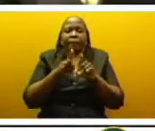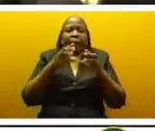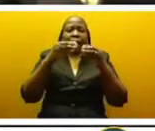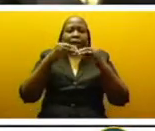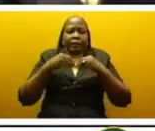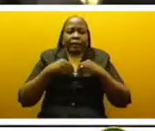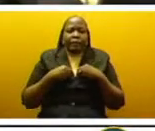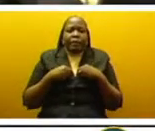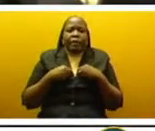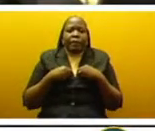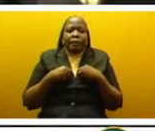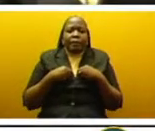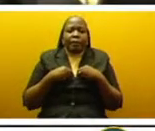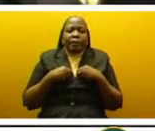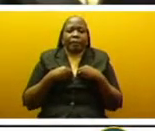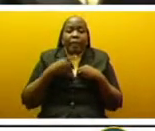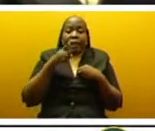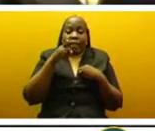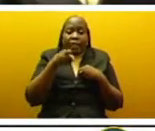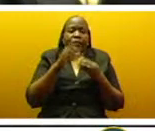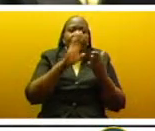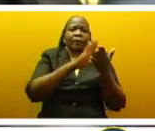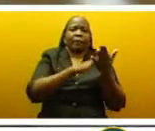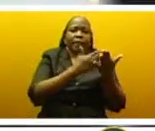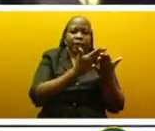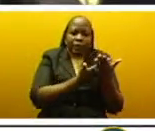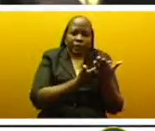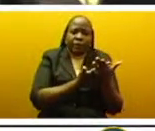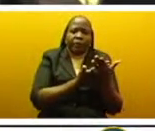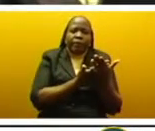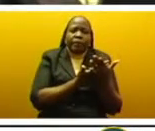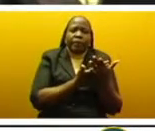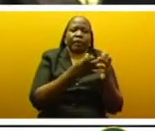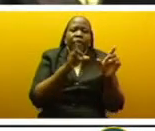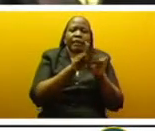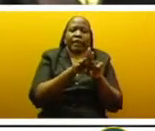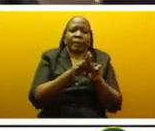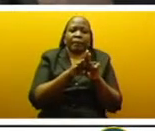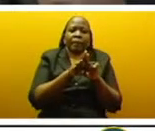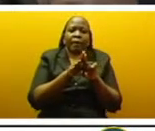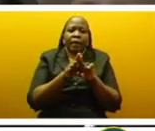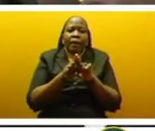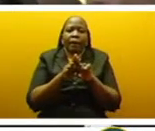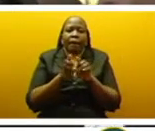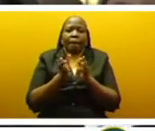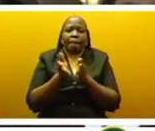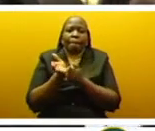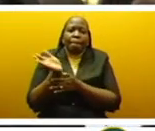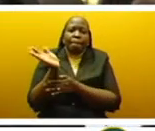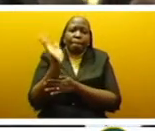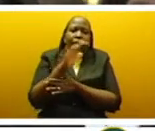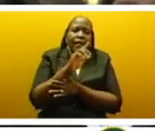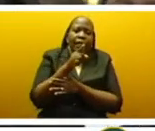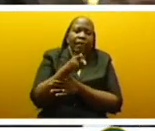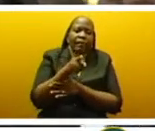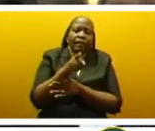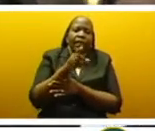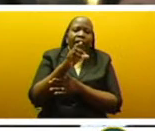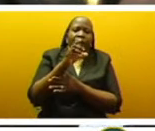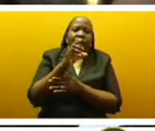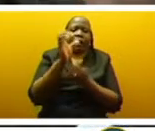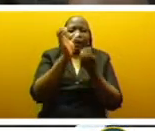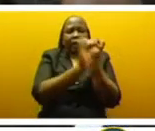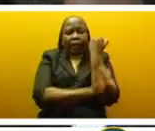this petition and return this country and back to the people who